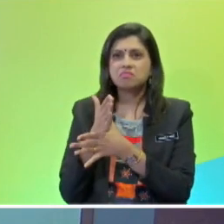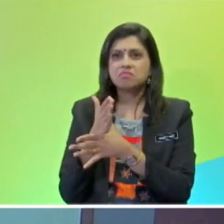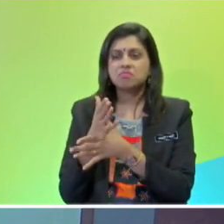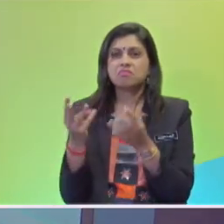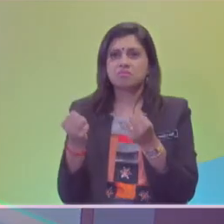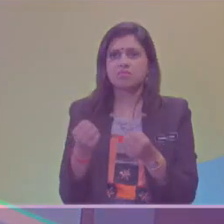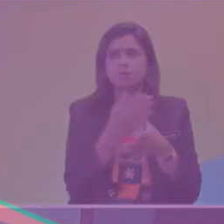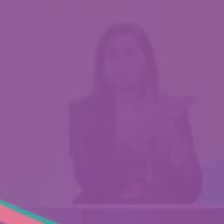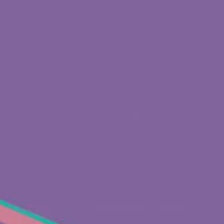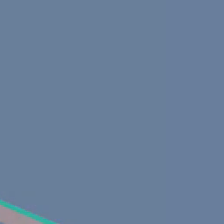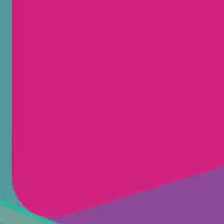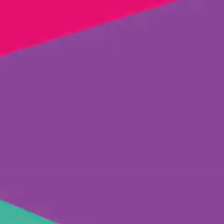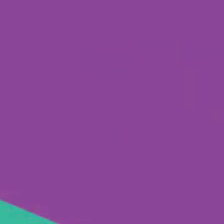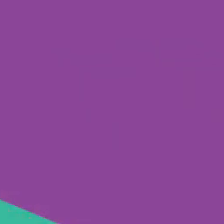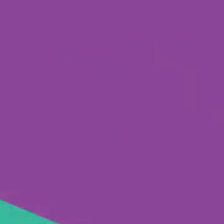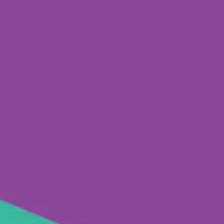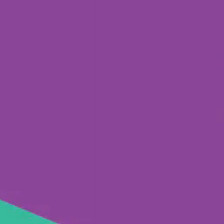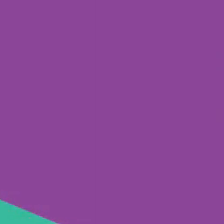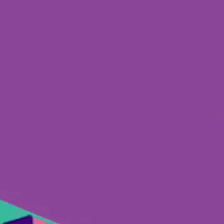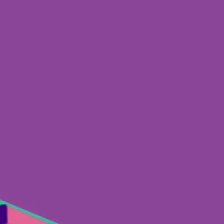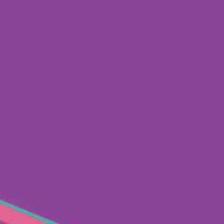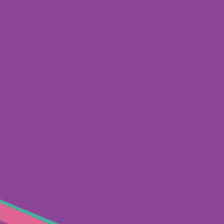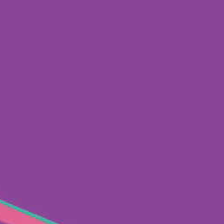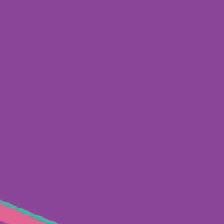No, I want that one. I don't want this.